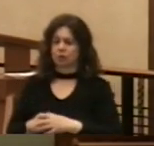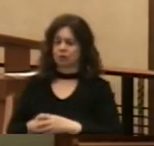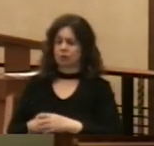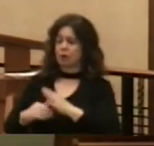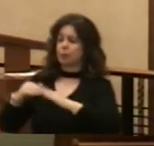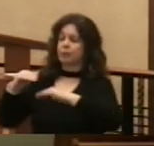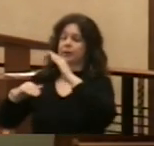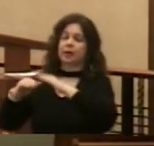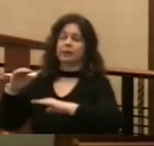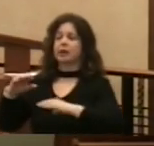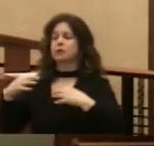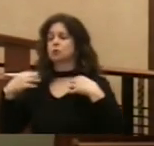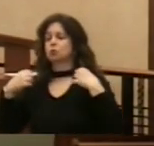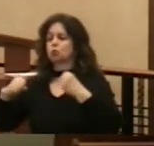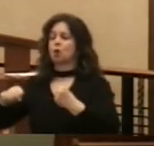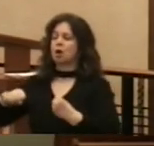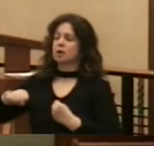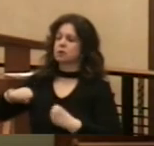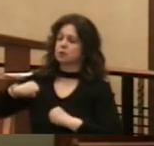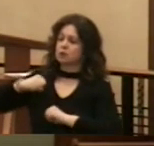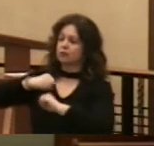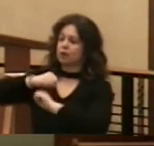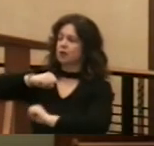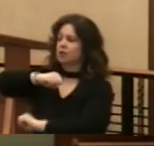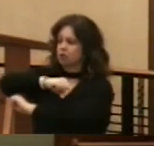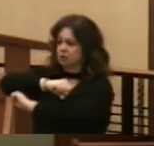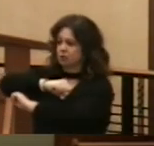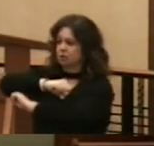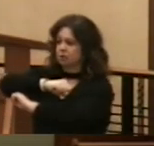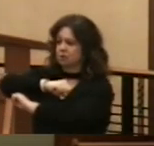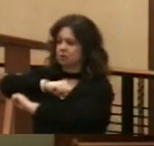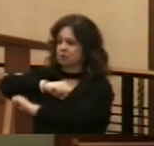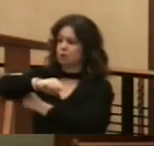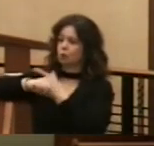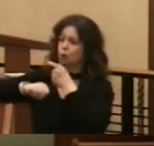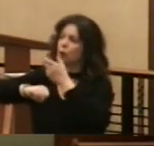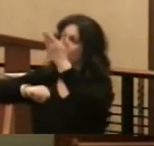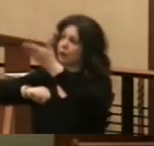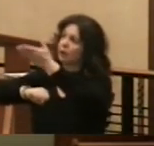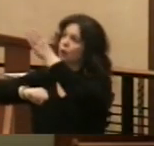the solid foundation that is Christ.